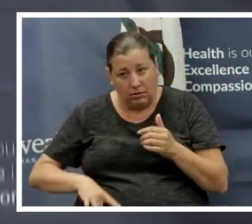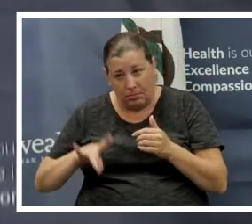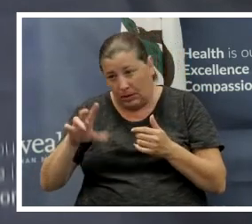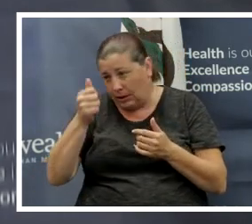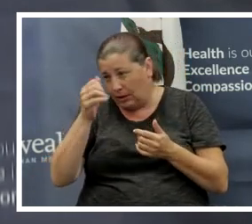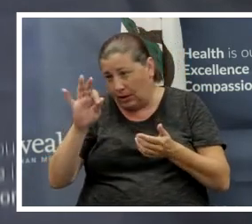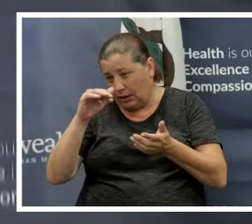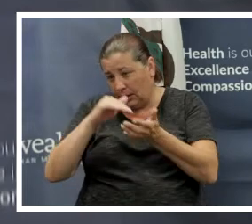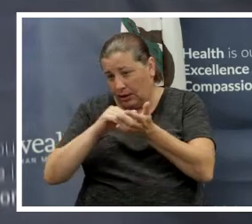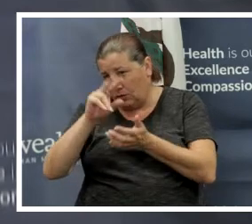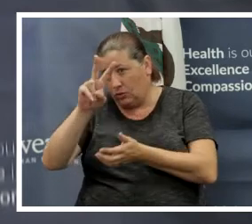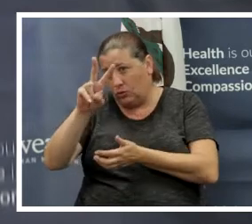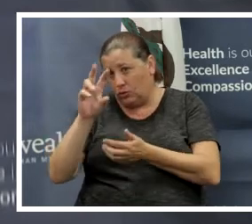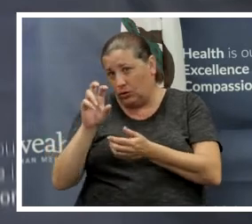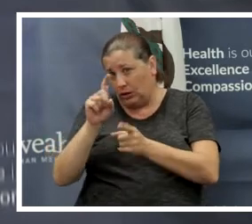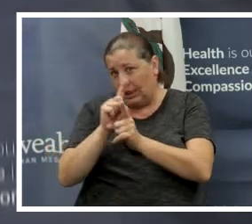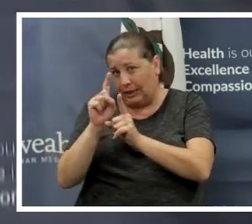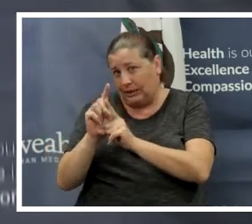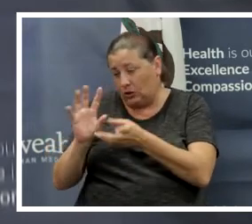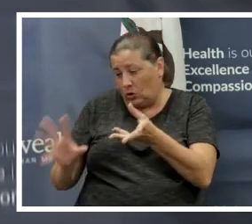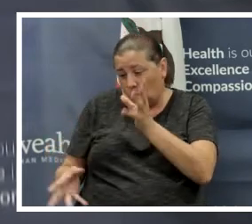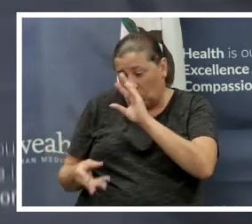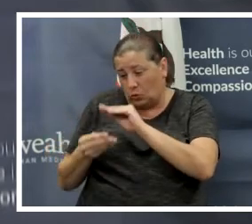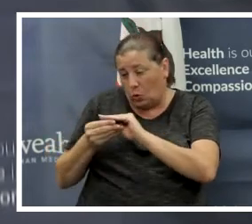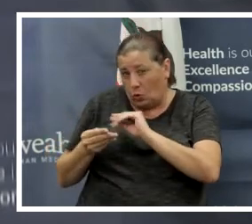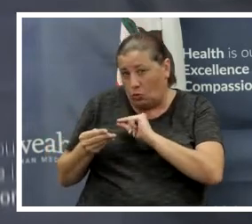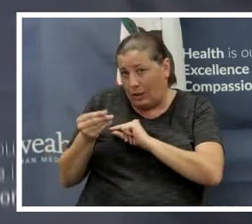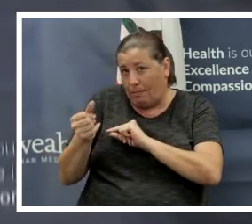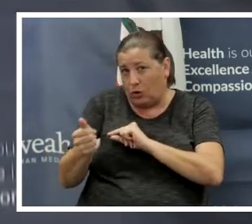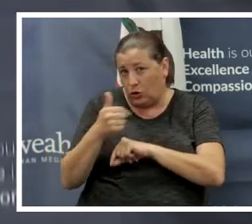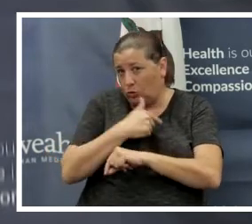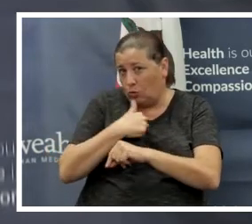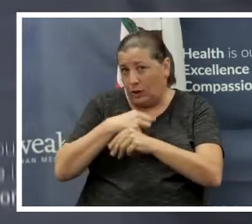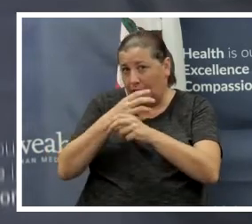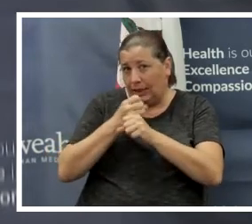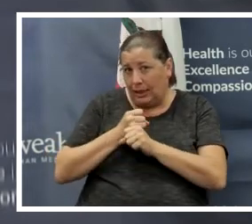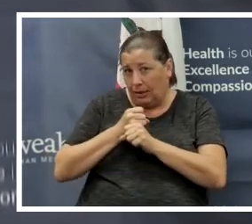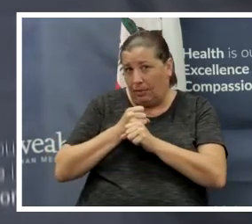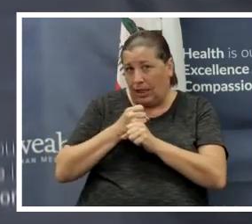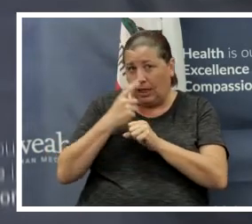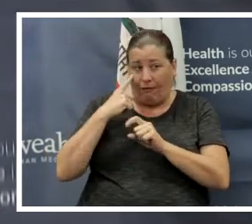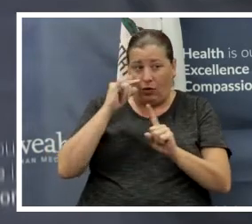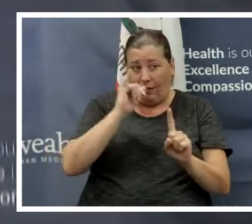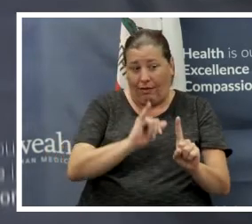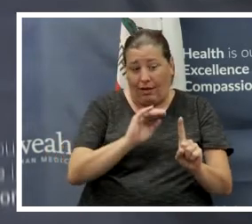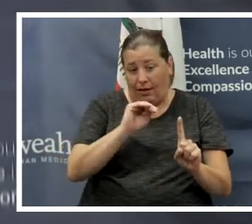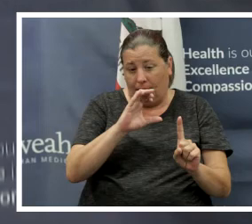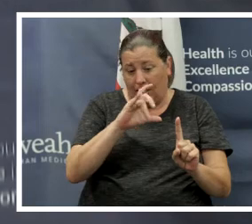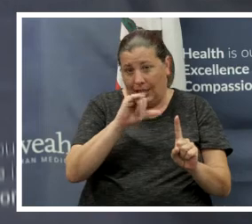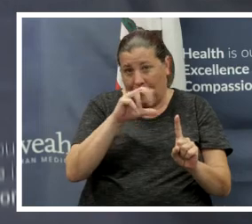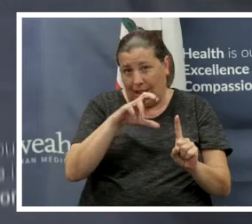$19,200 as the total reimbursement that we get paid for that Medicare case, and we get paid that same